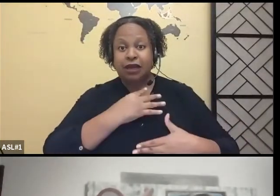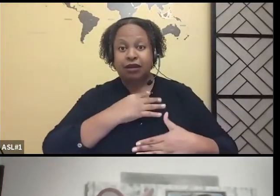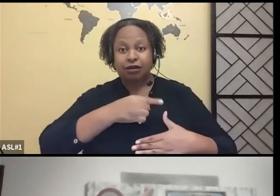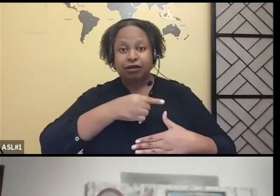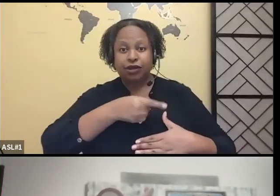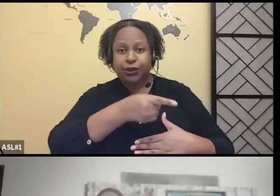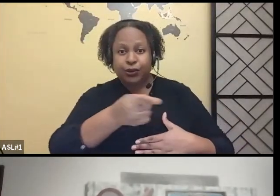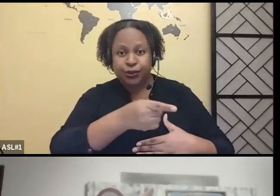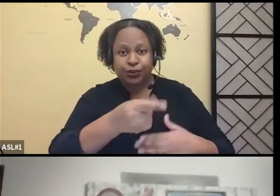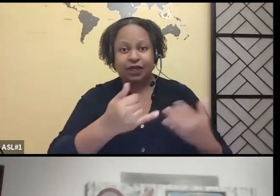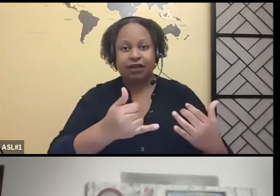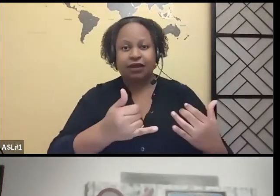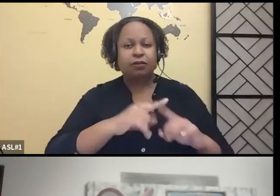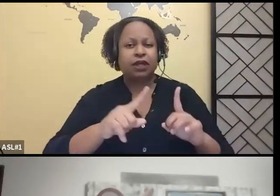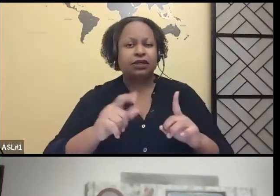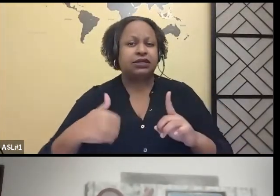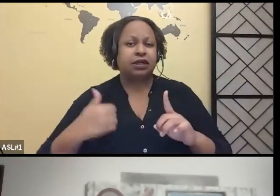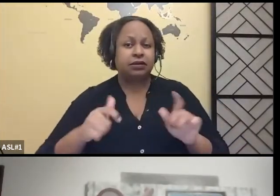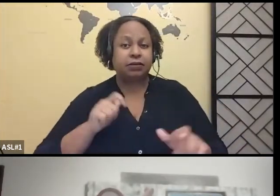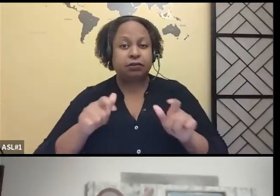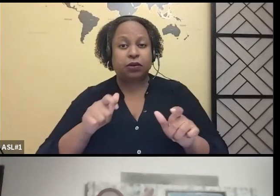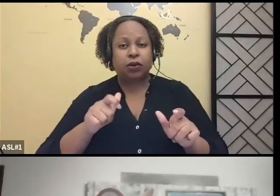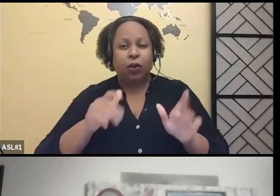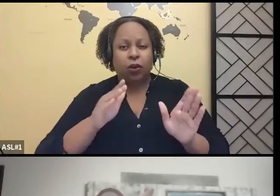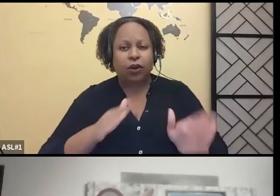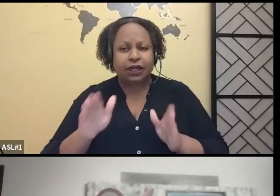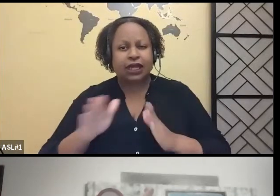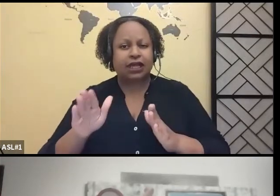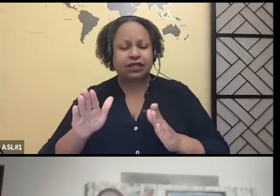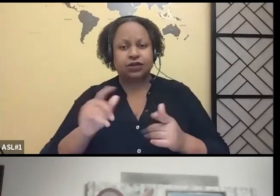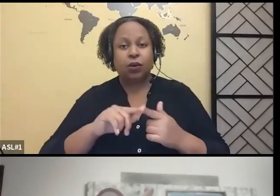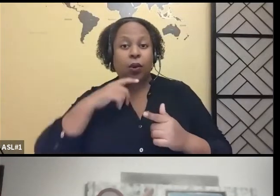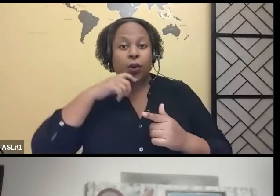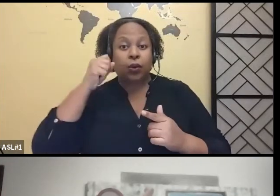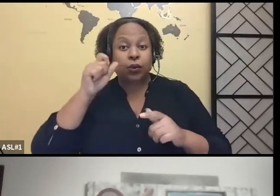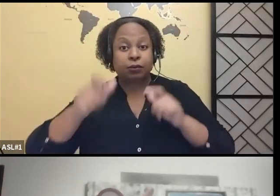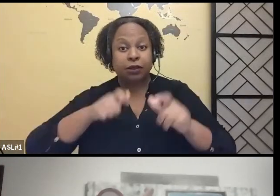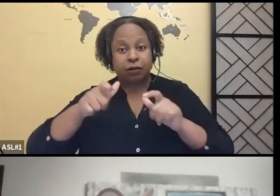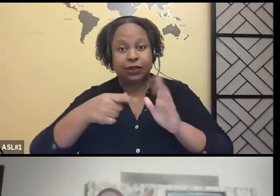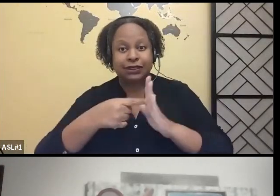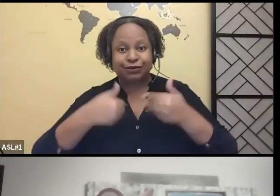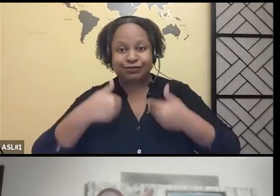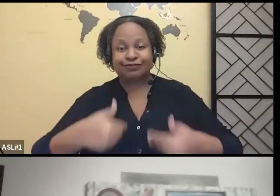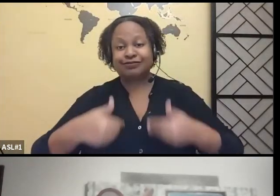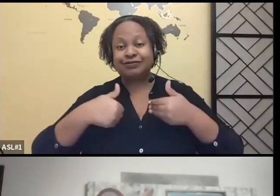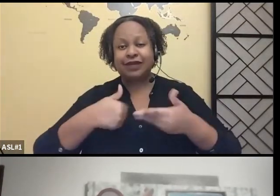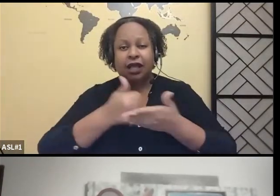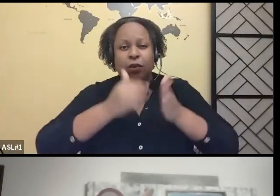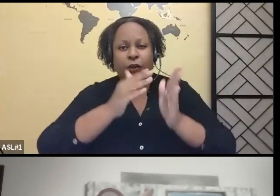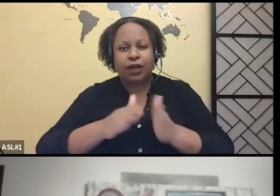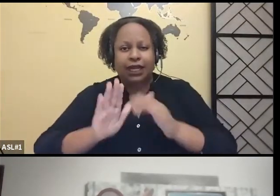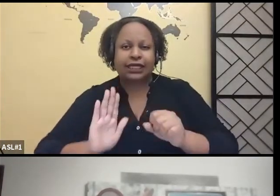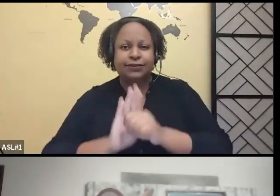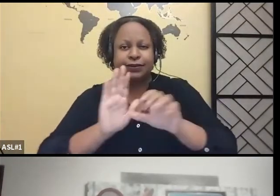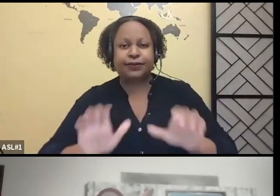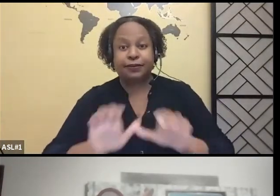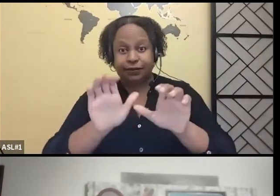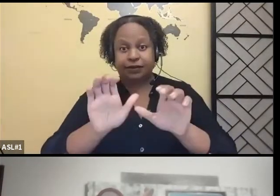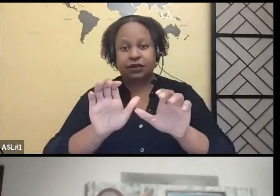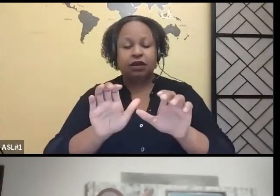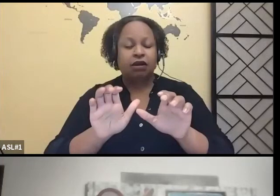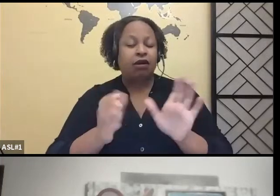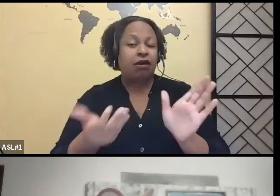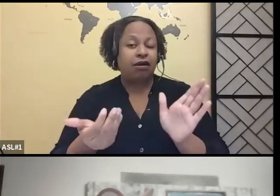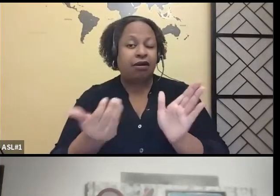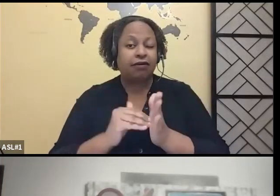for young organizers who are listening, or even some older organizers like myself, we're constantly getting